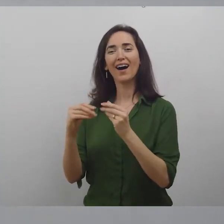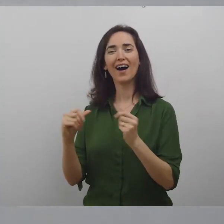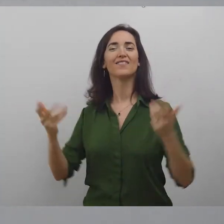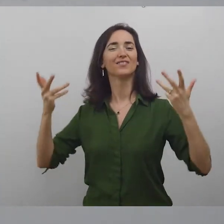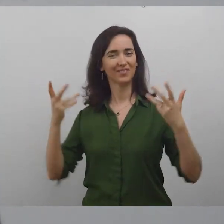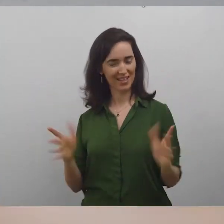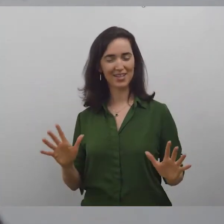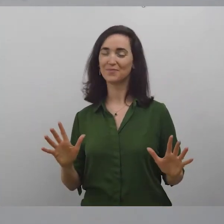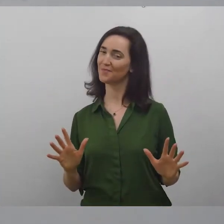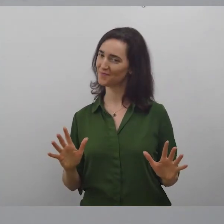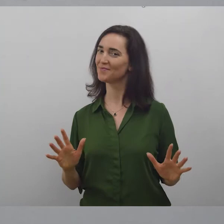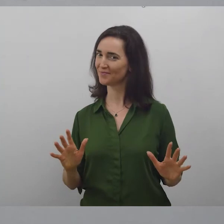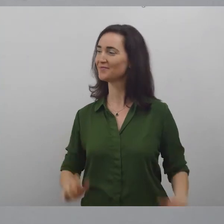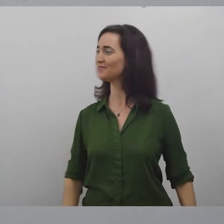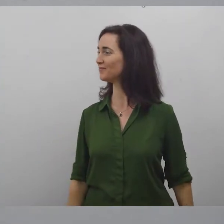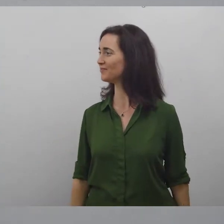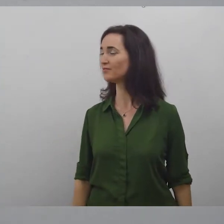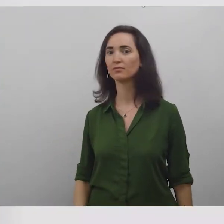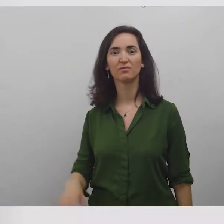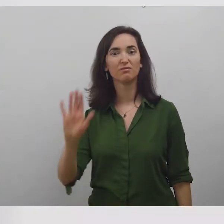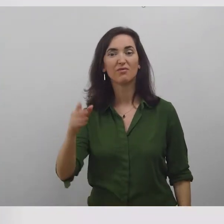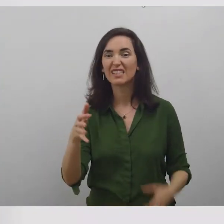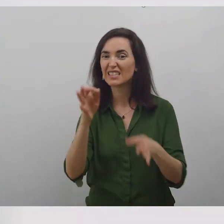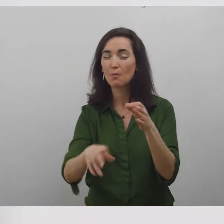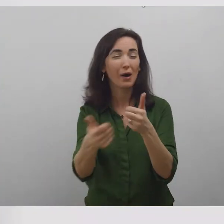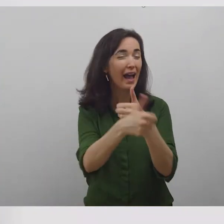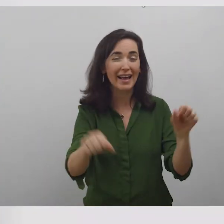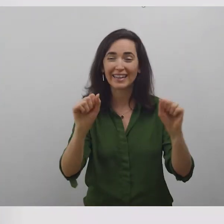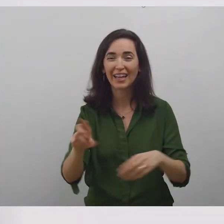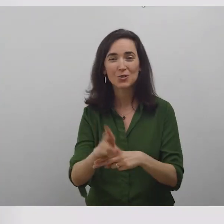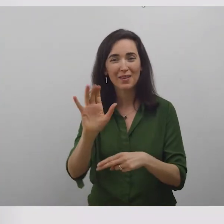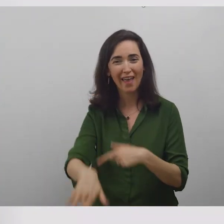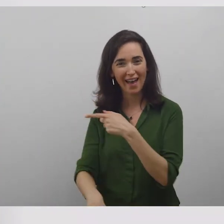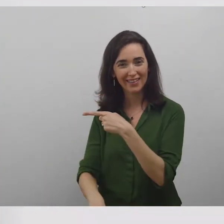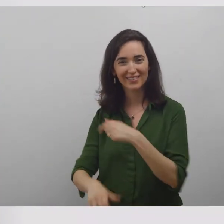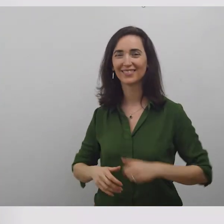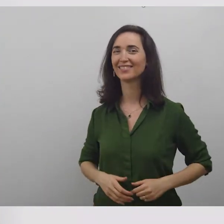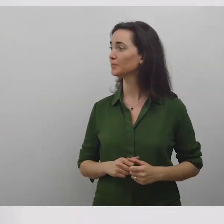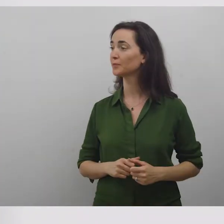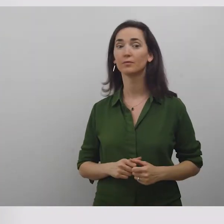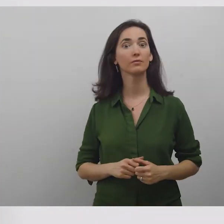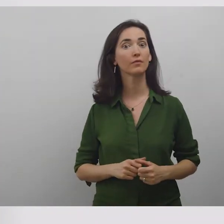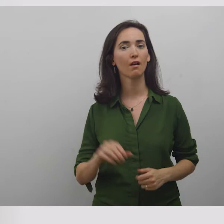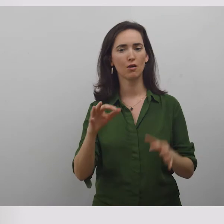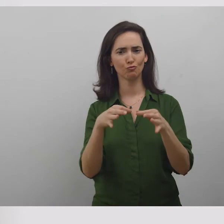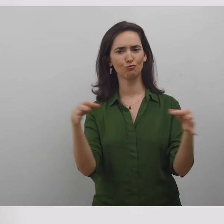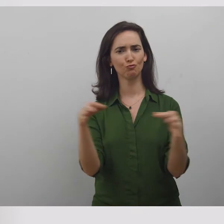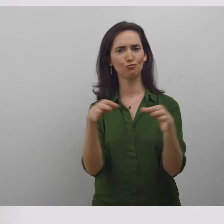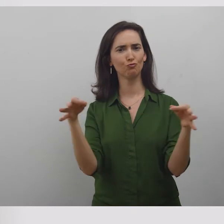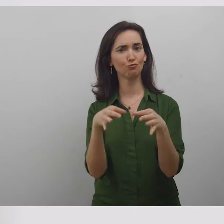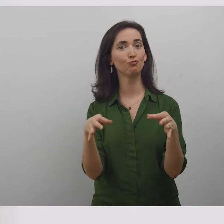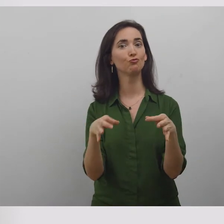like it releases. This is a really simple thing anybody can do. The rubber band is actually a really